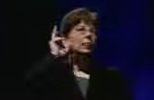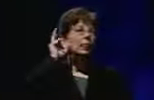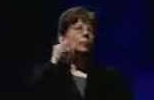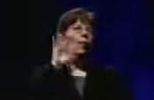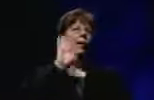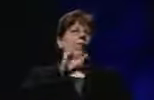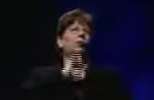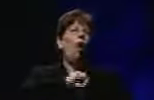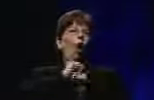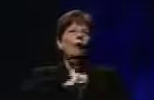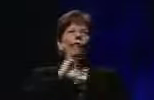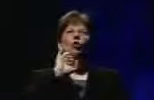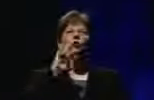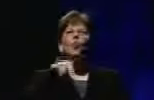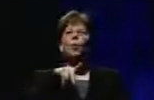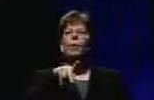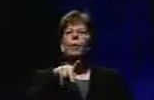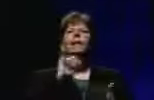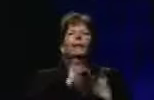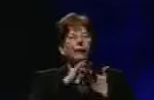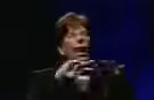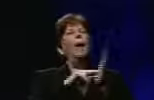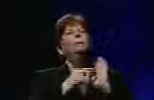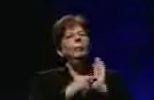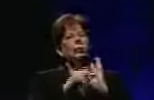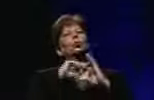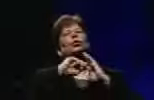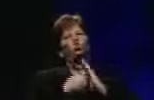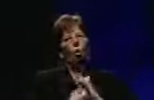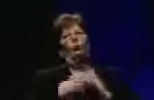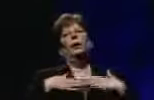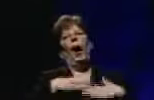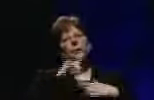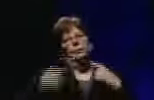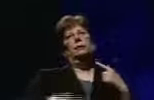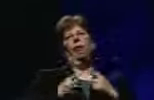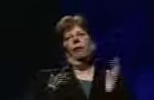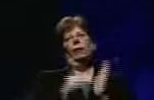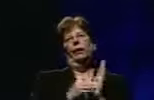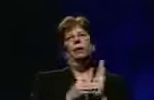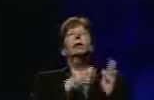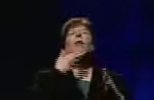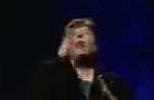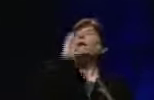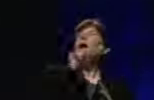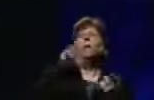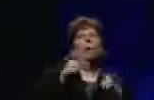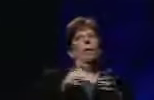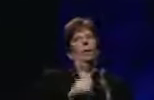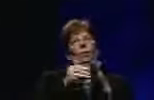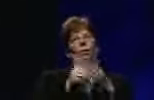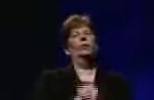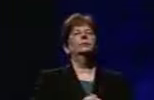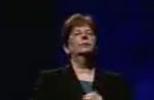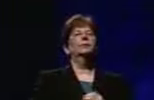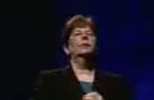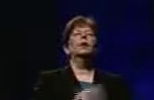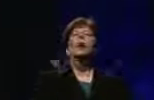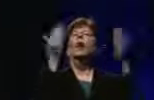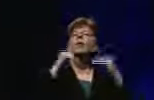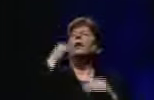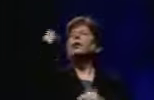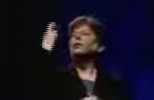cough that told me that we were beginning the cycle again. And we don't get it very often, thank God. It brings me to the next